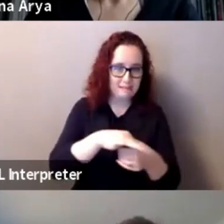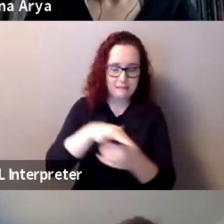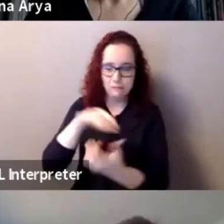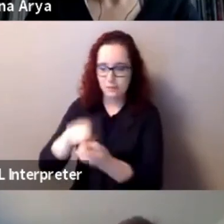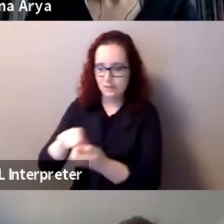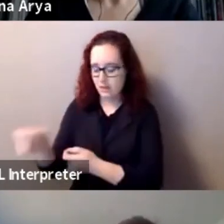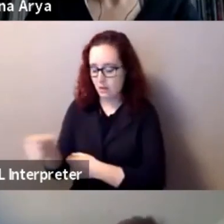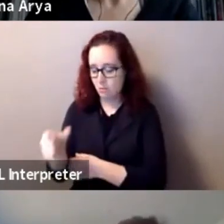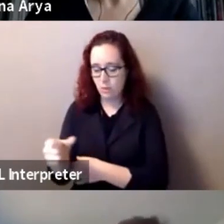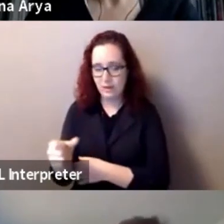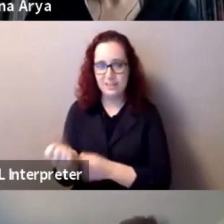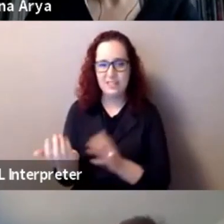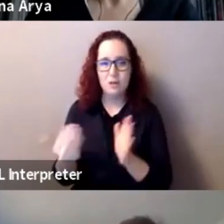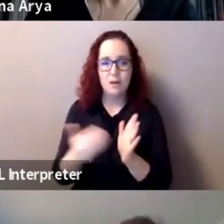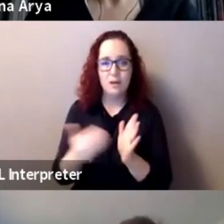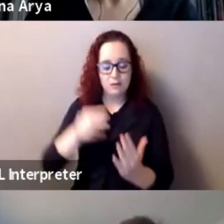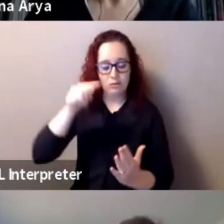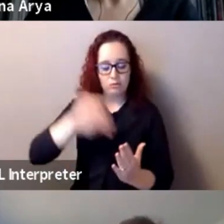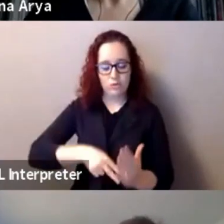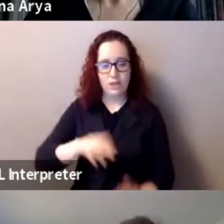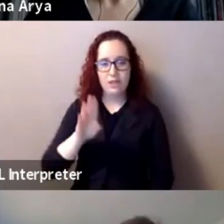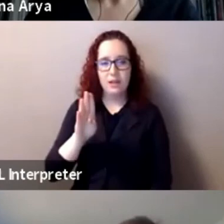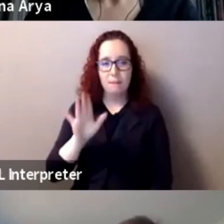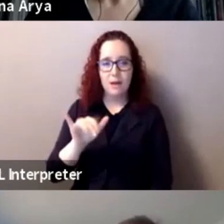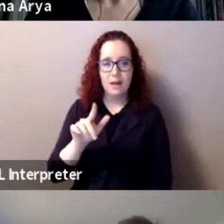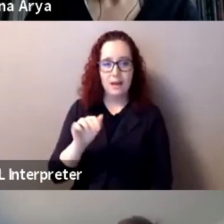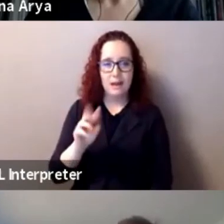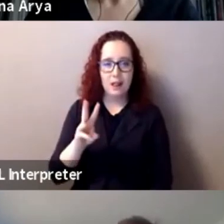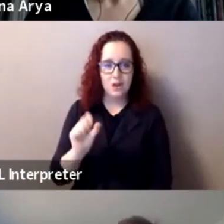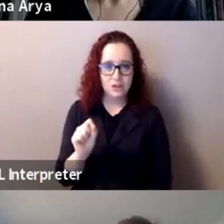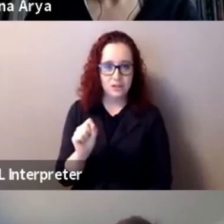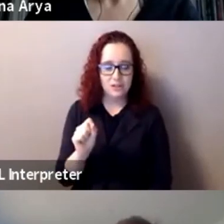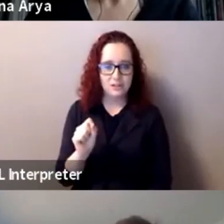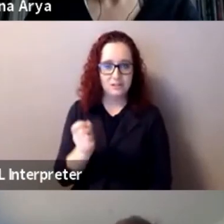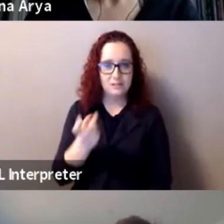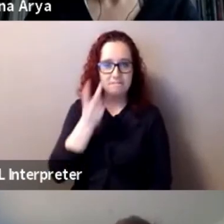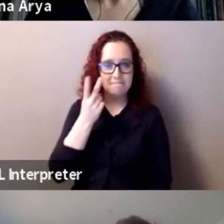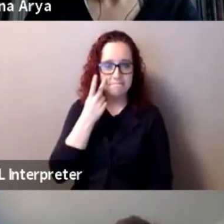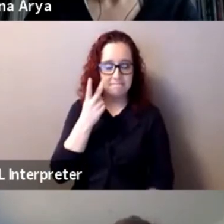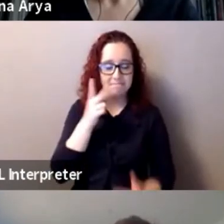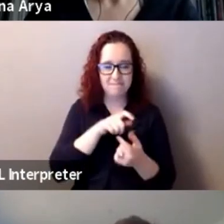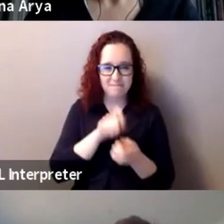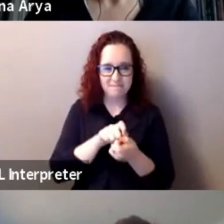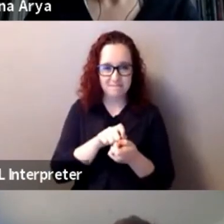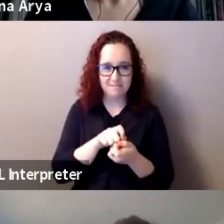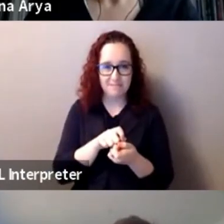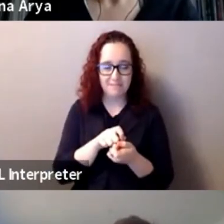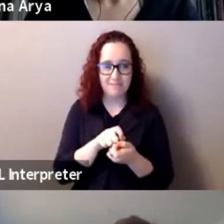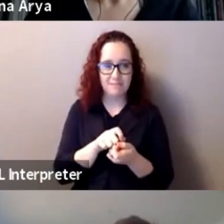appointed. So once again, you would just go back to your bylaws and see what that is, and then I can,